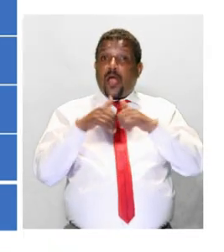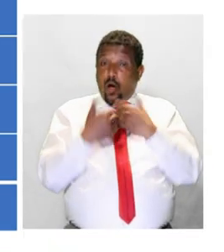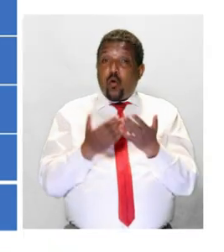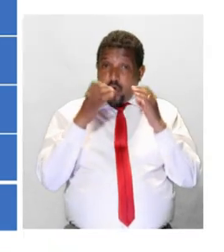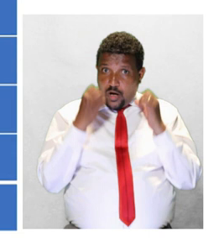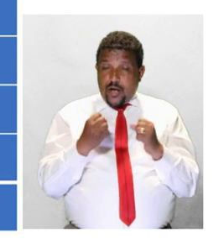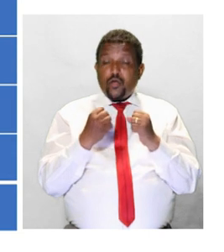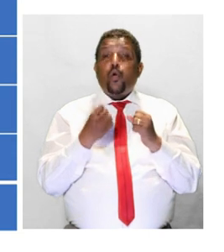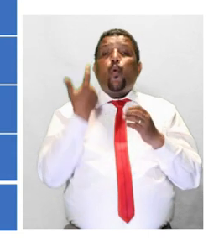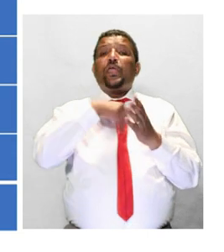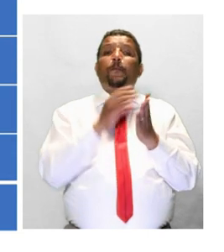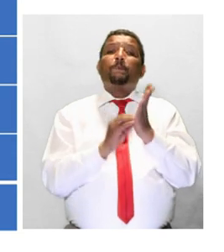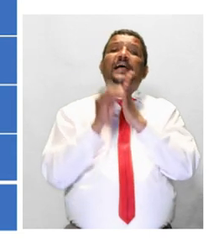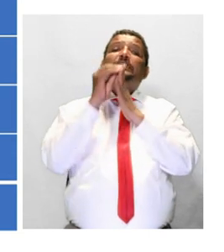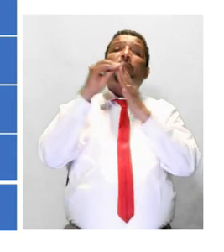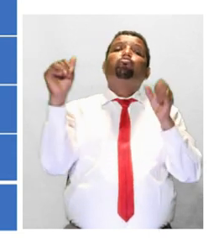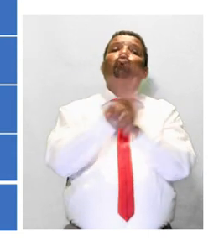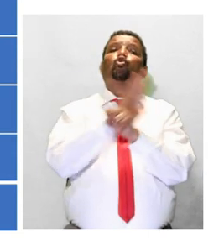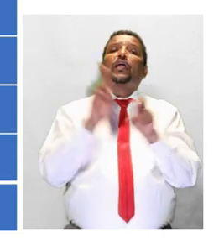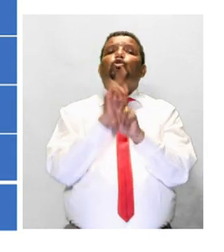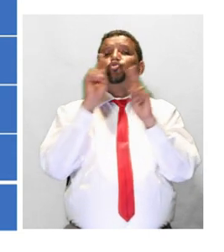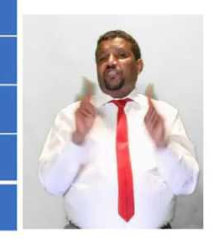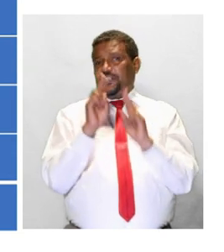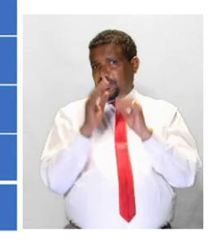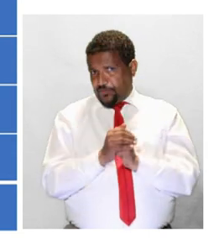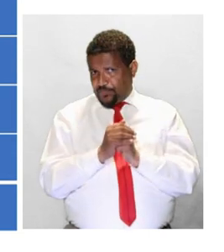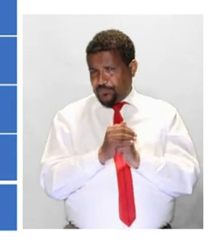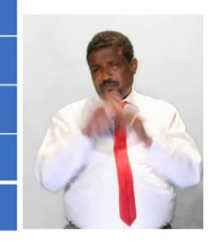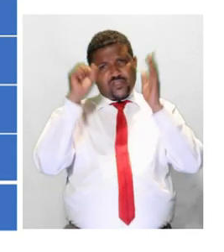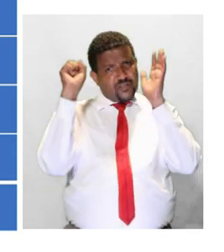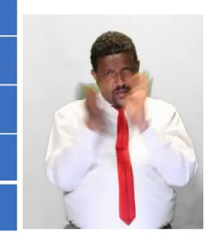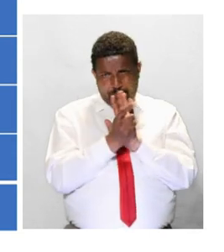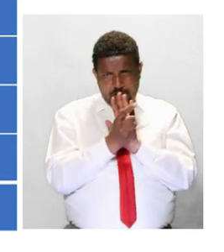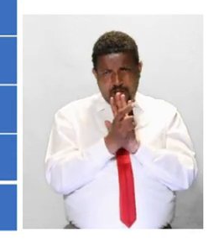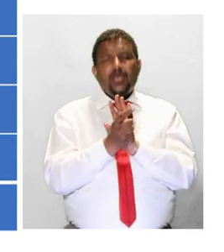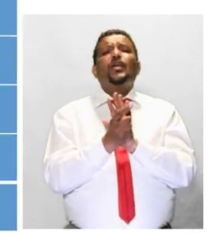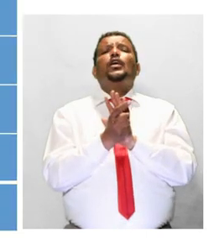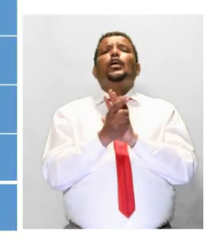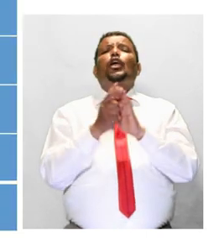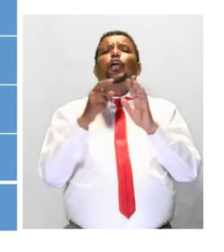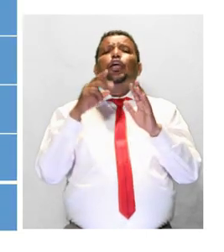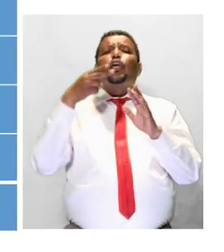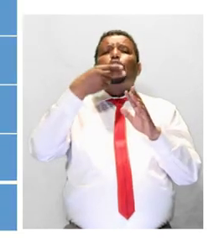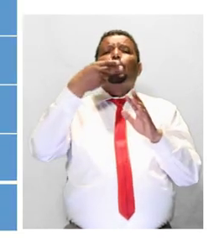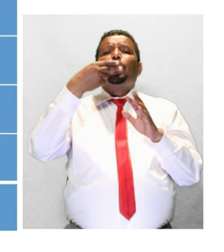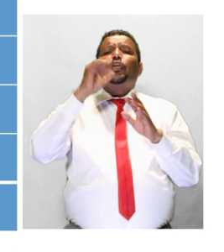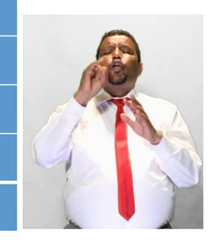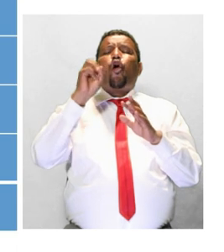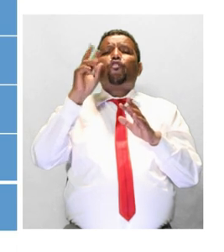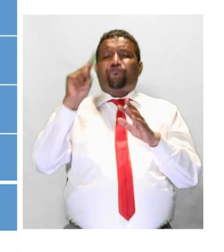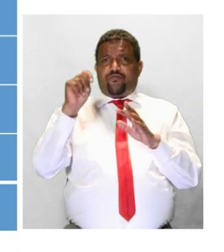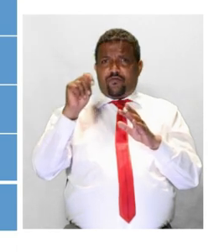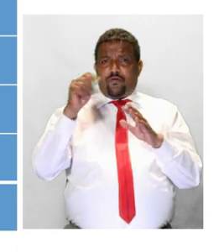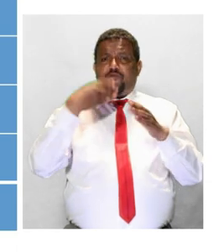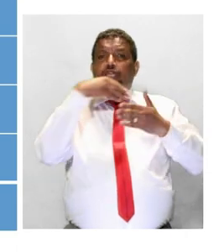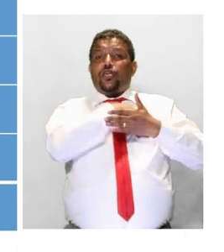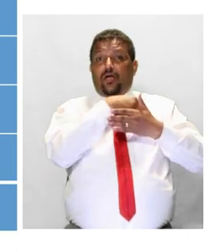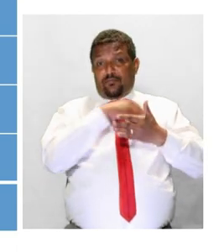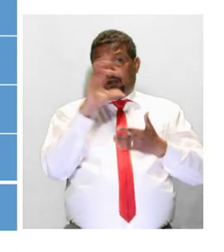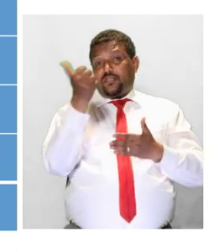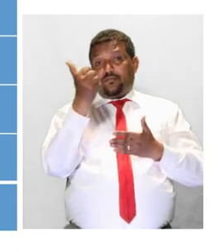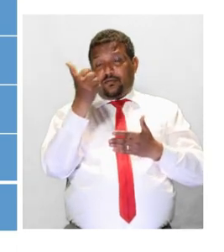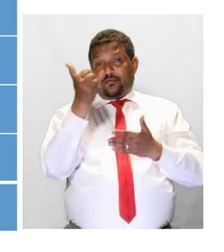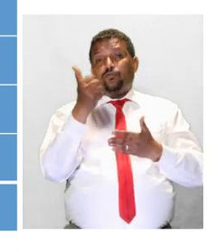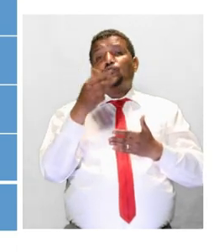we maximize total utility? For example, he has income of 10 and she buys two